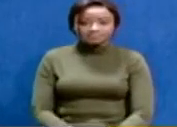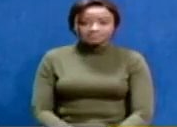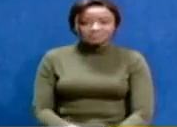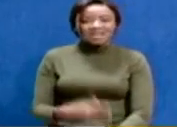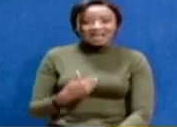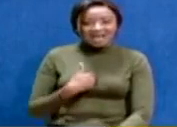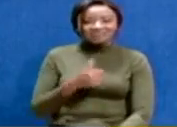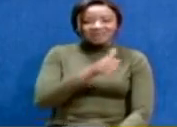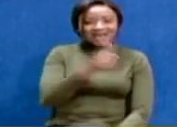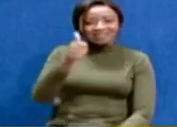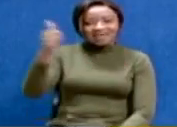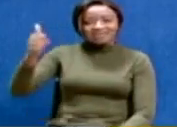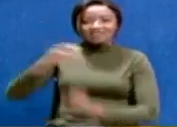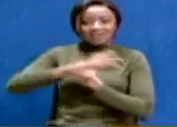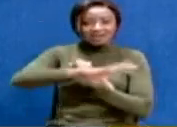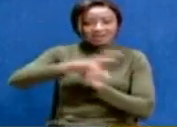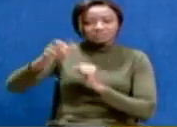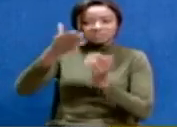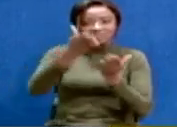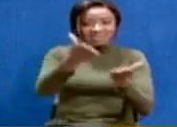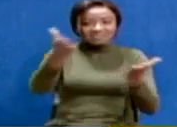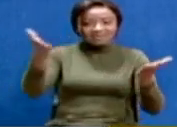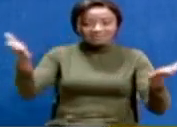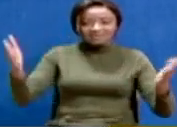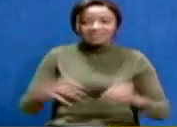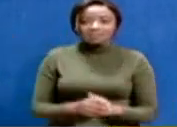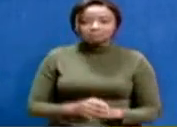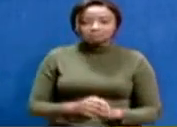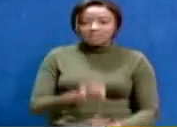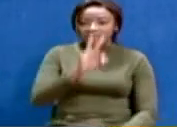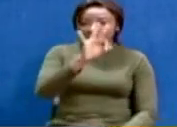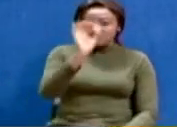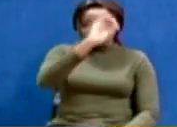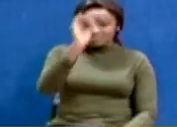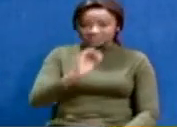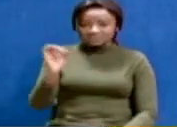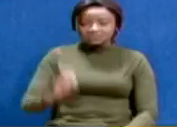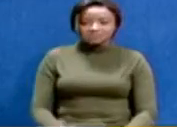have other counties that follow, Kajiado, at about 3% of the cases.